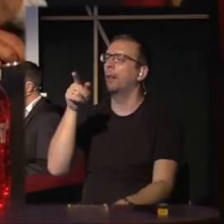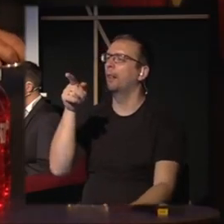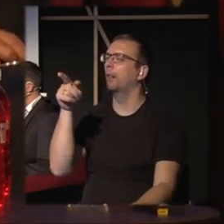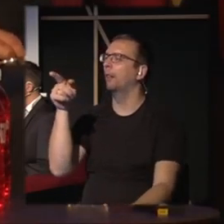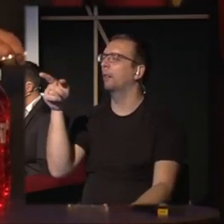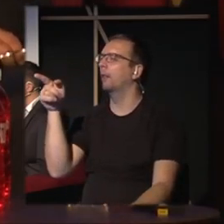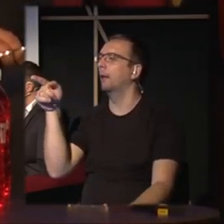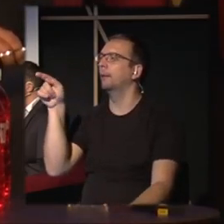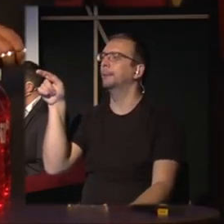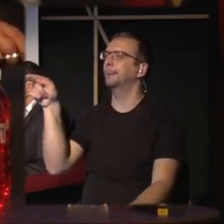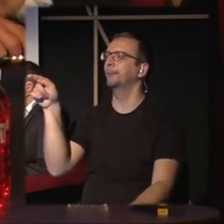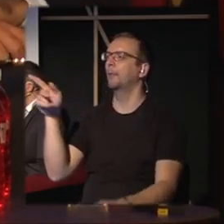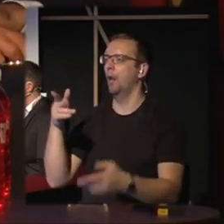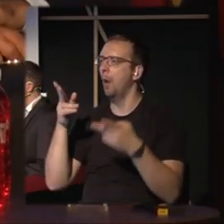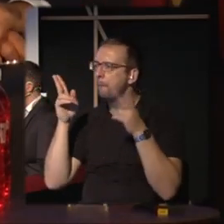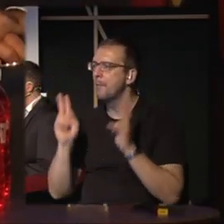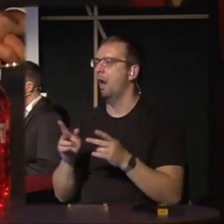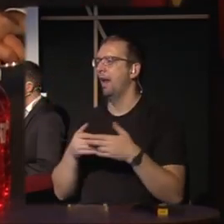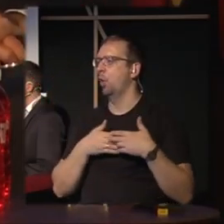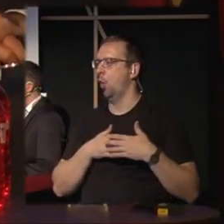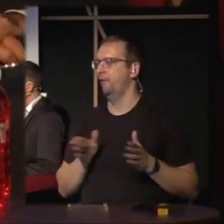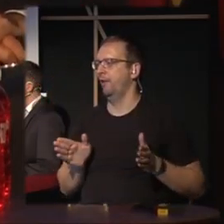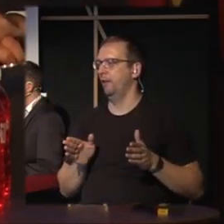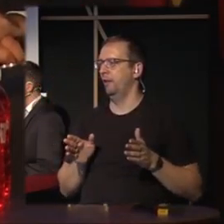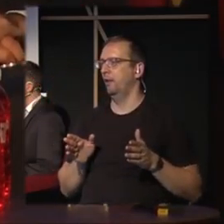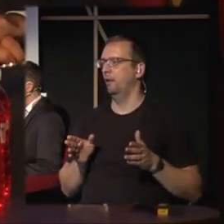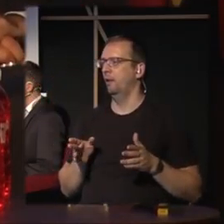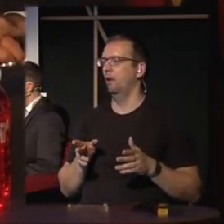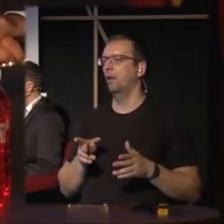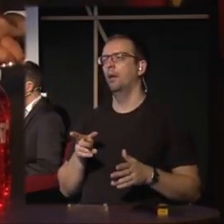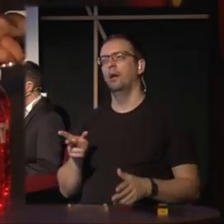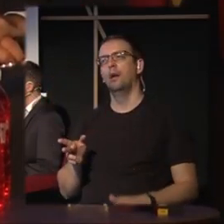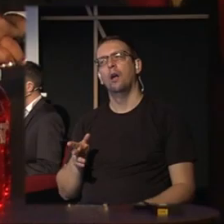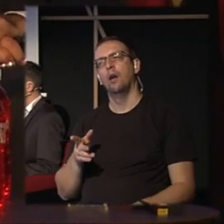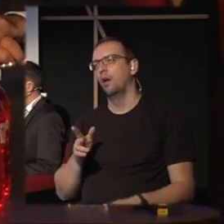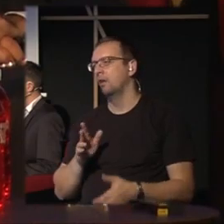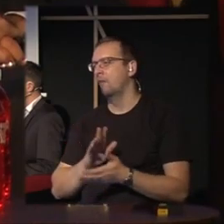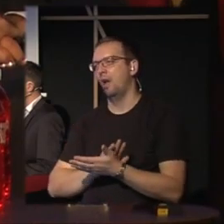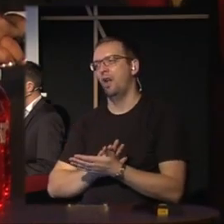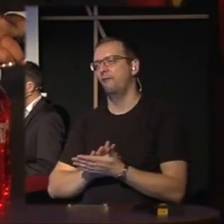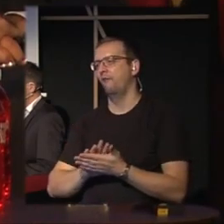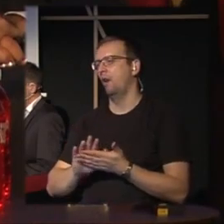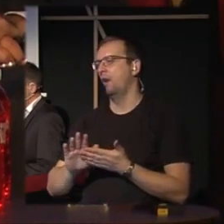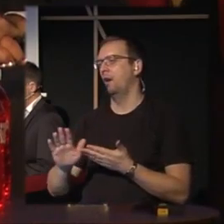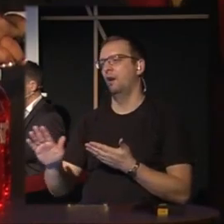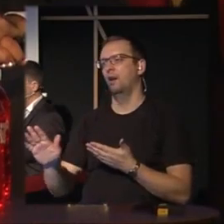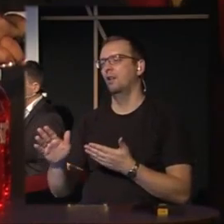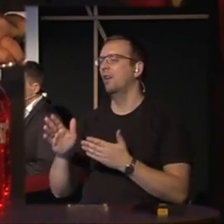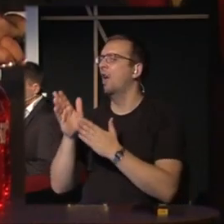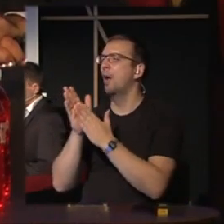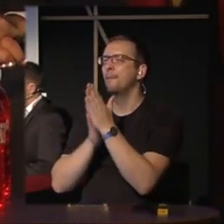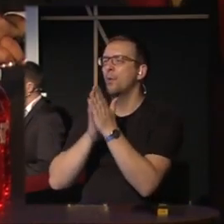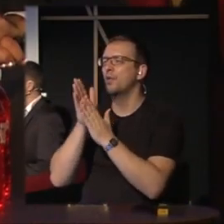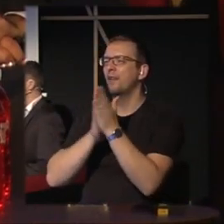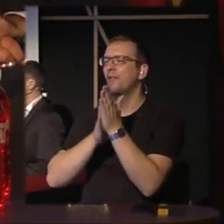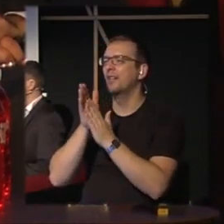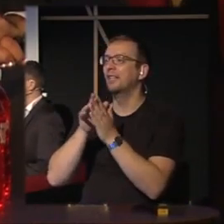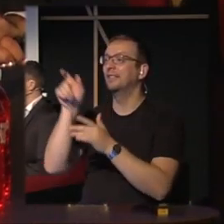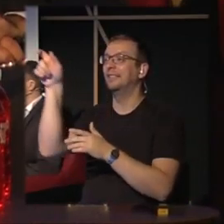this person doesn't get the said support from the club, from the club management. And